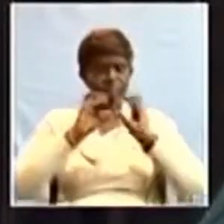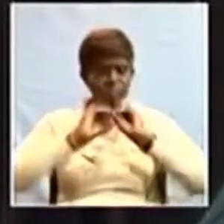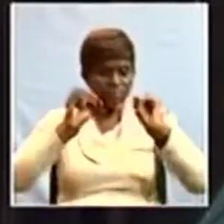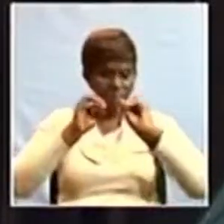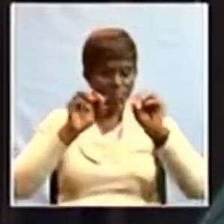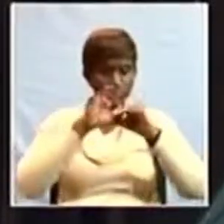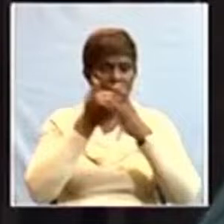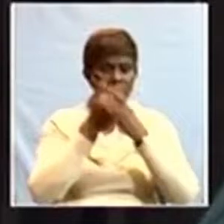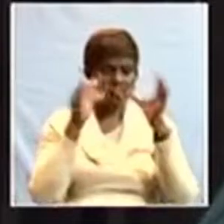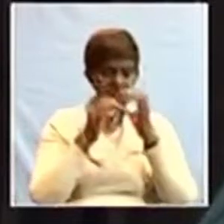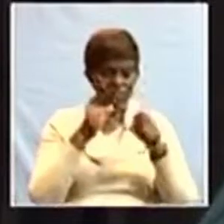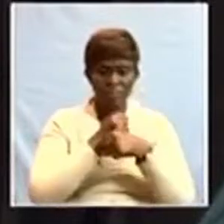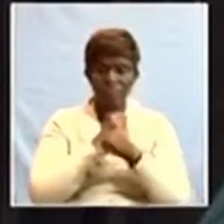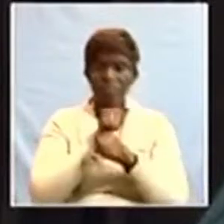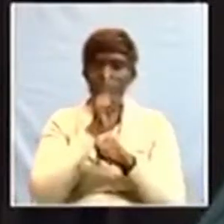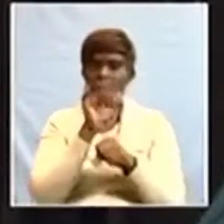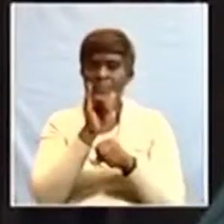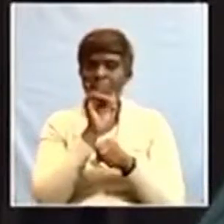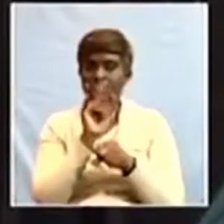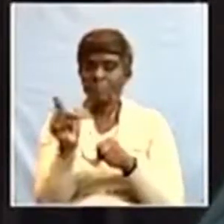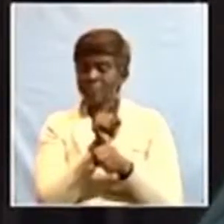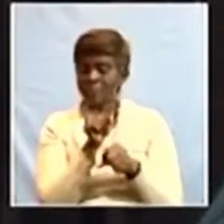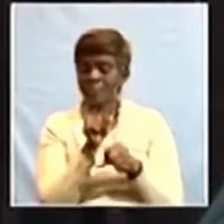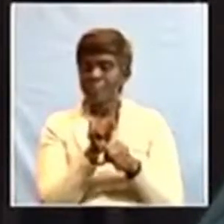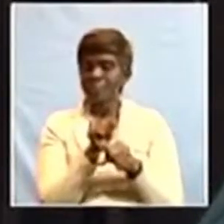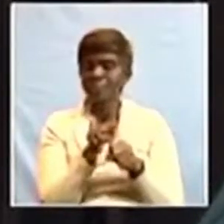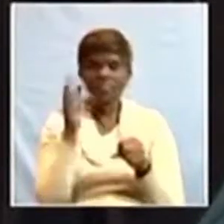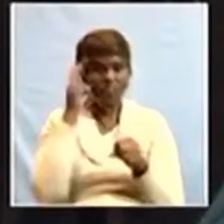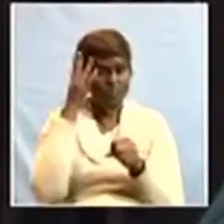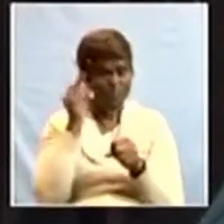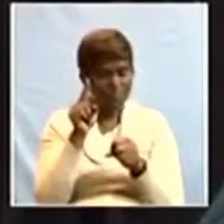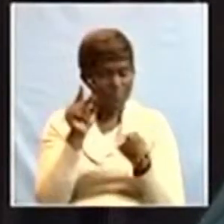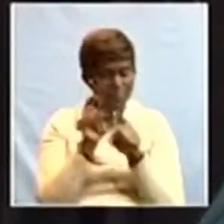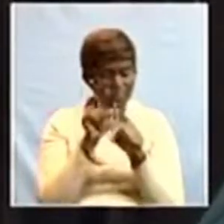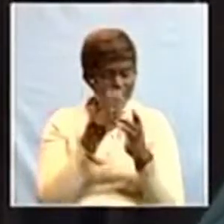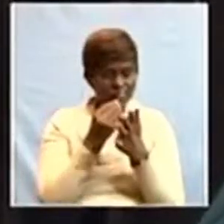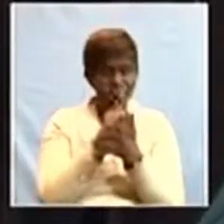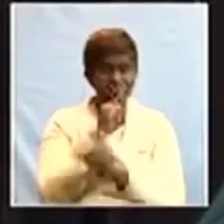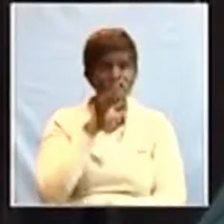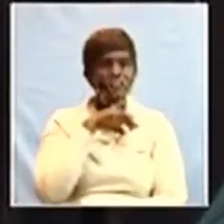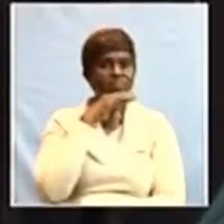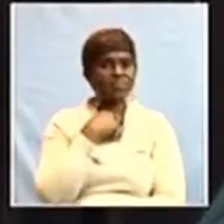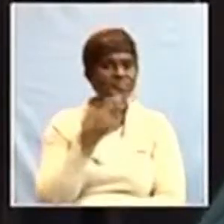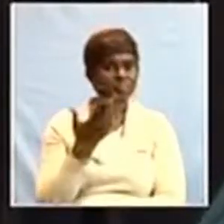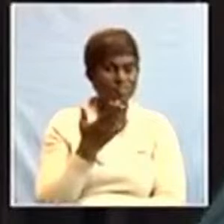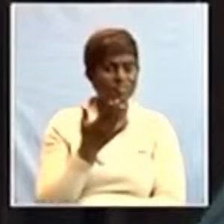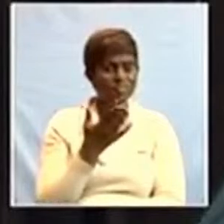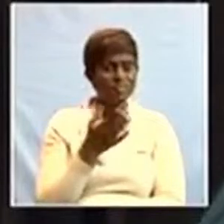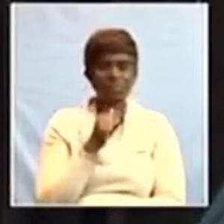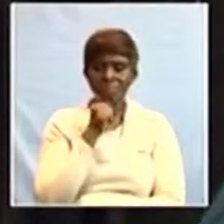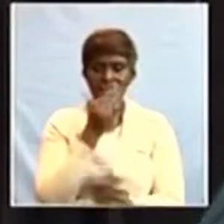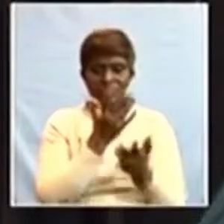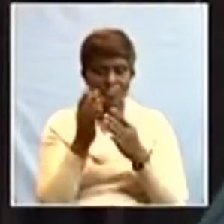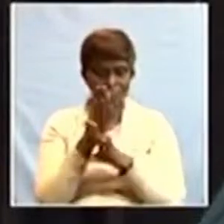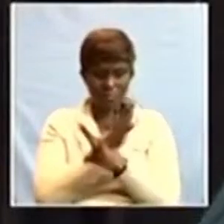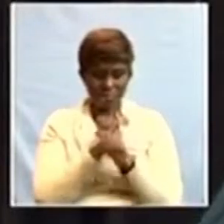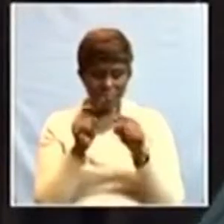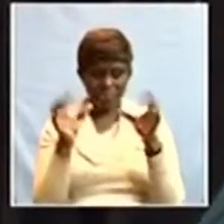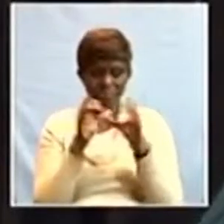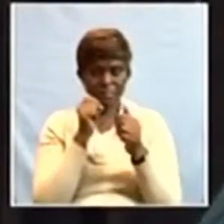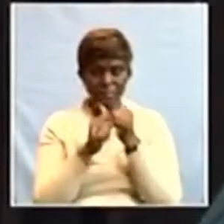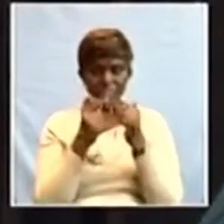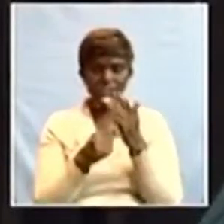these communities, to ensure that reasons like the money was not adequate are not brought before this committee?